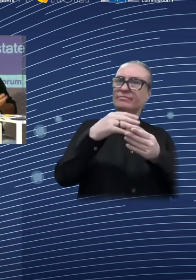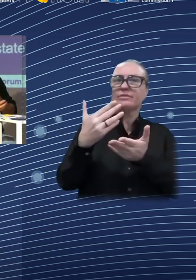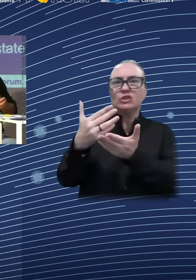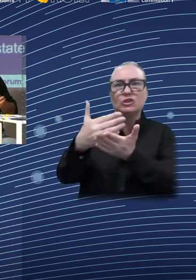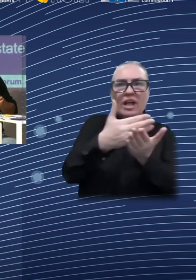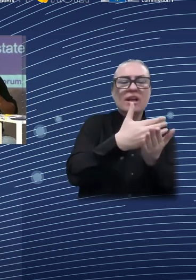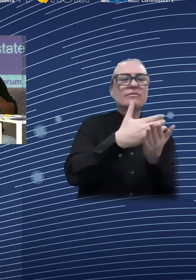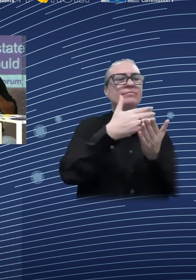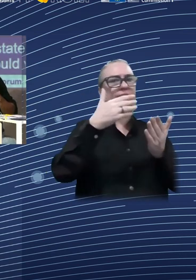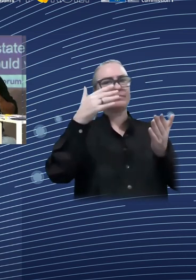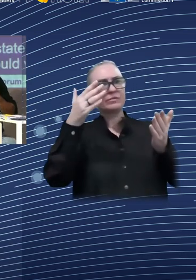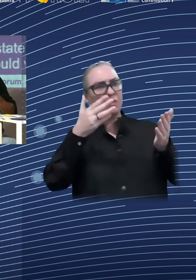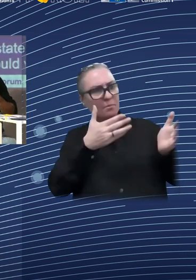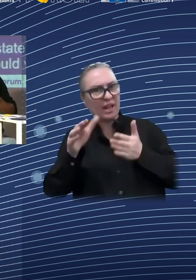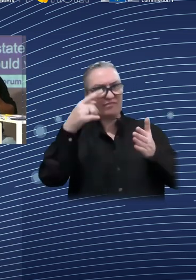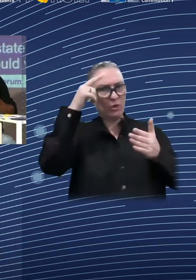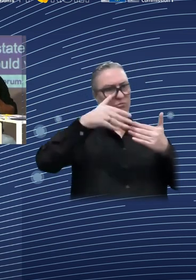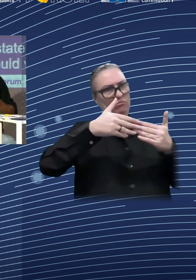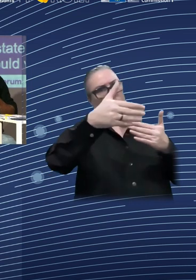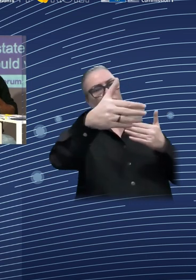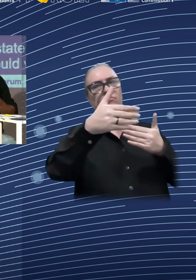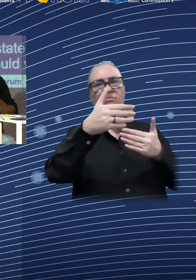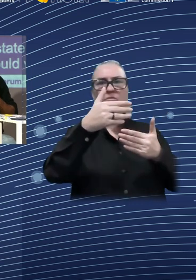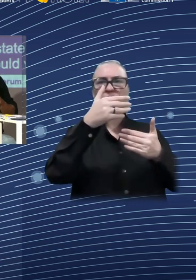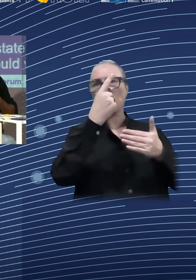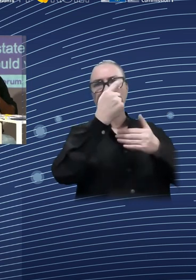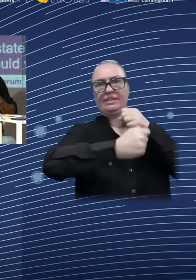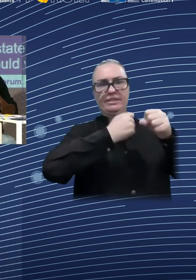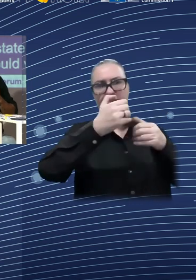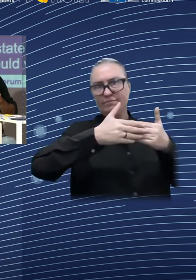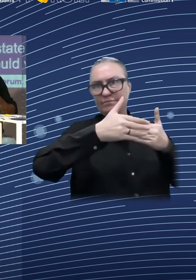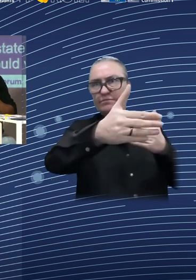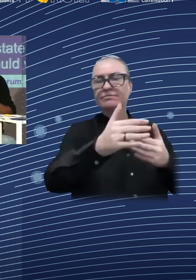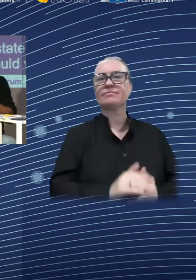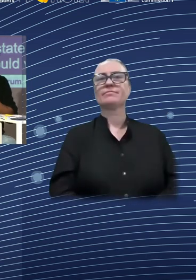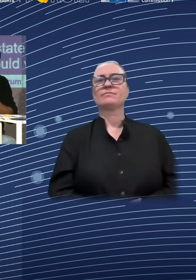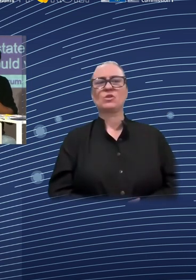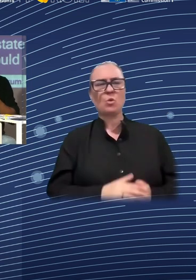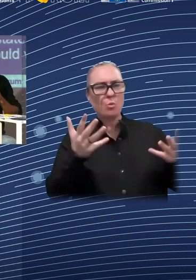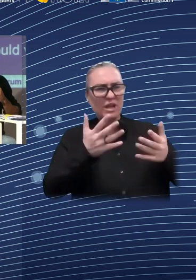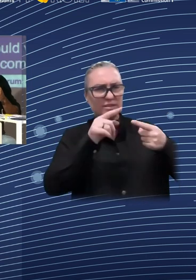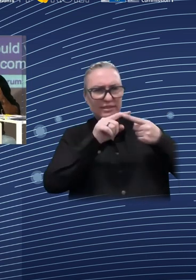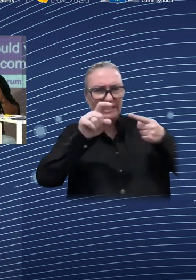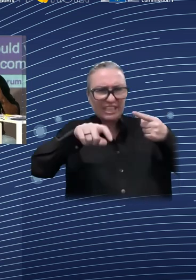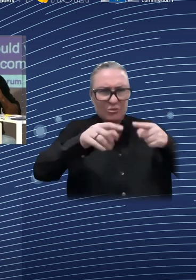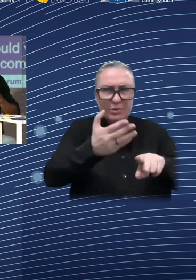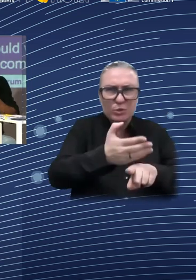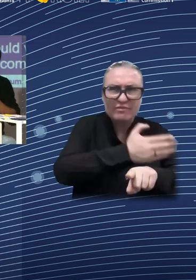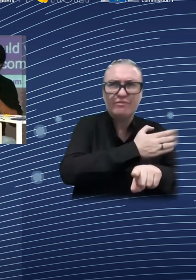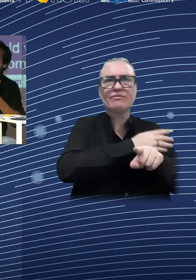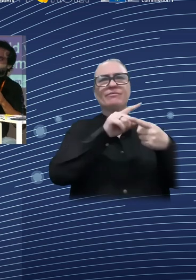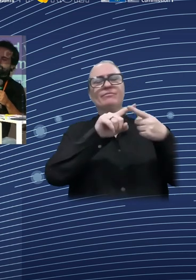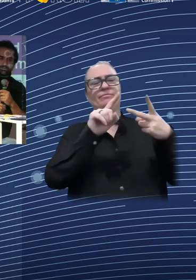important or not. The European Commission is very, very useful for us in that, because if we are,